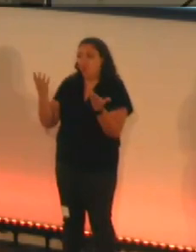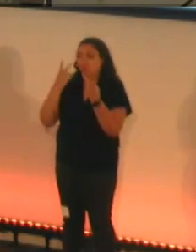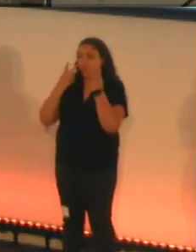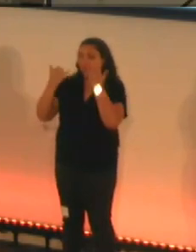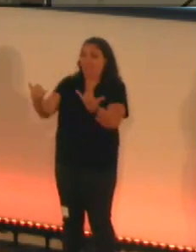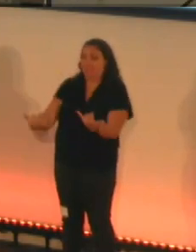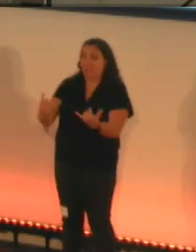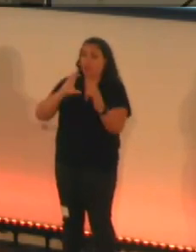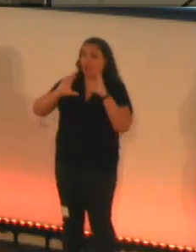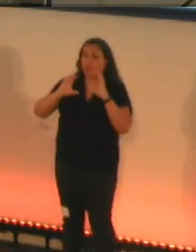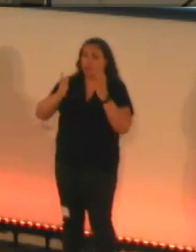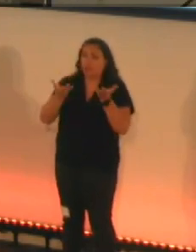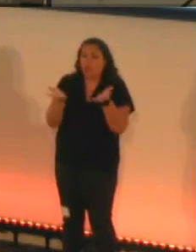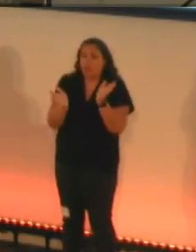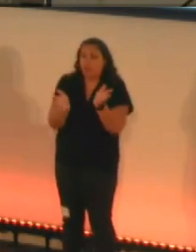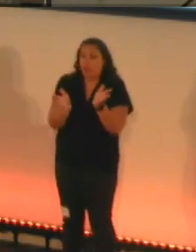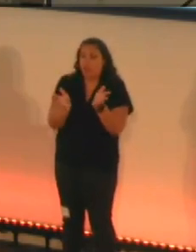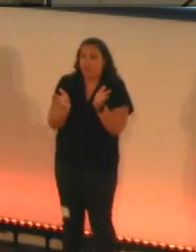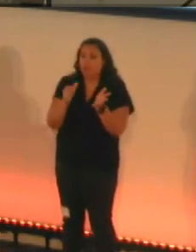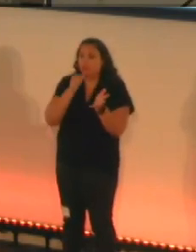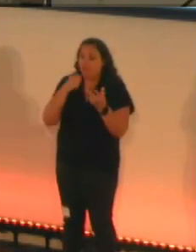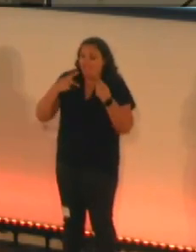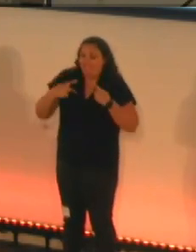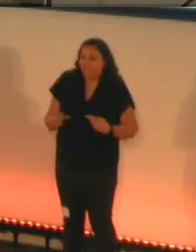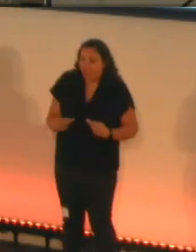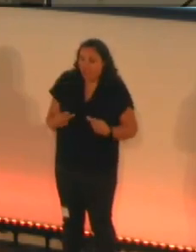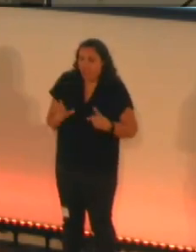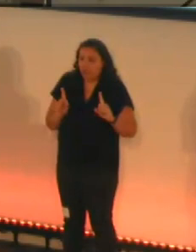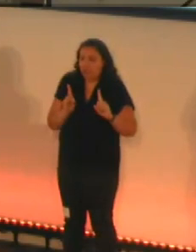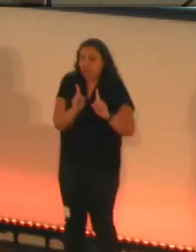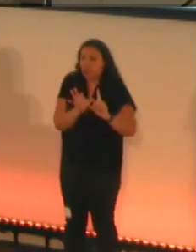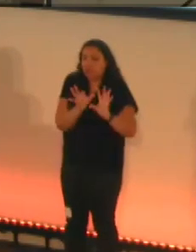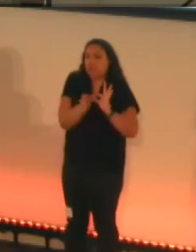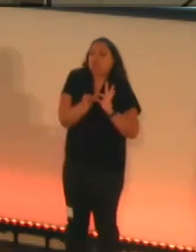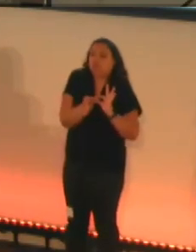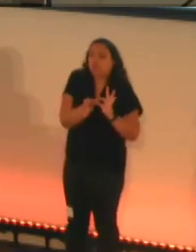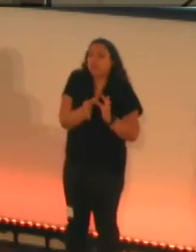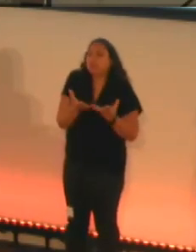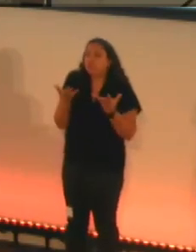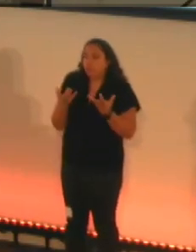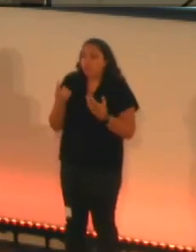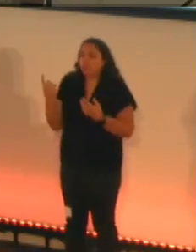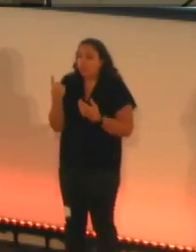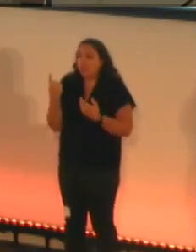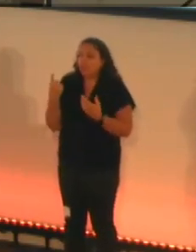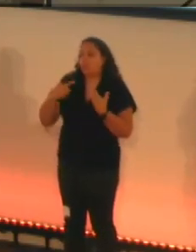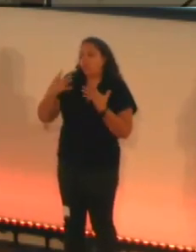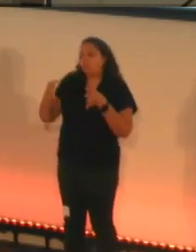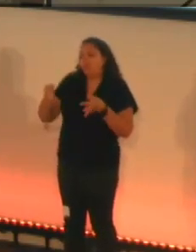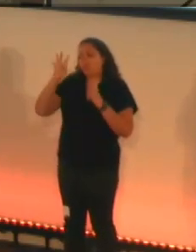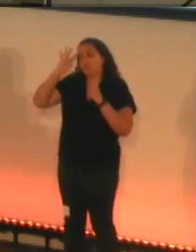There's not a lot of like physical options in those existing platforms. So we decided that we needed to create our own that just simulates one to the best of our ability.